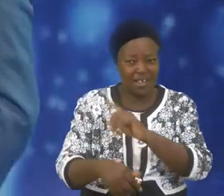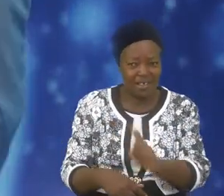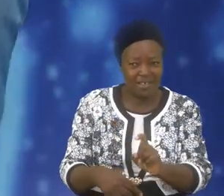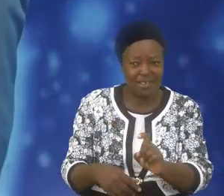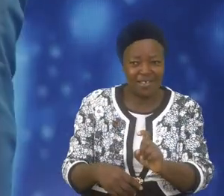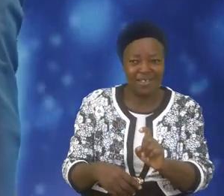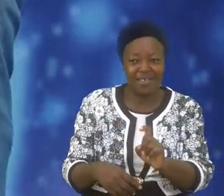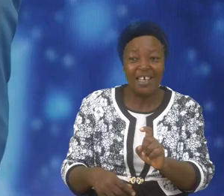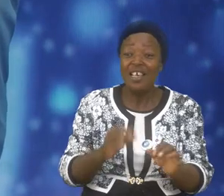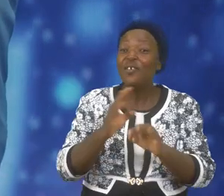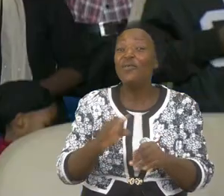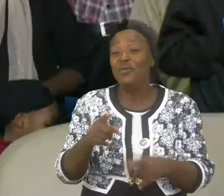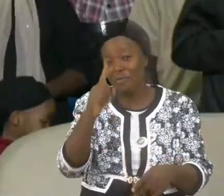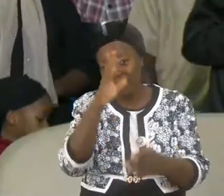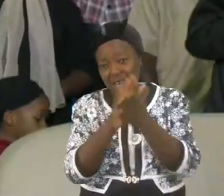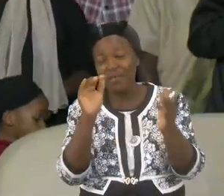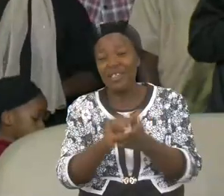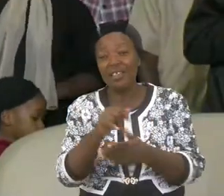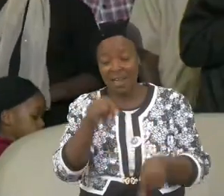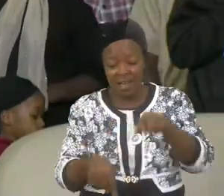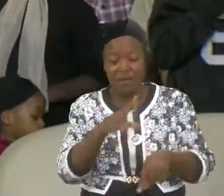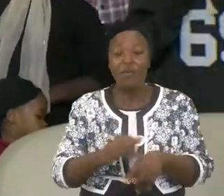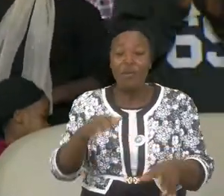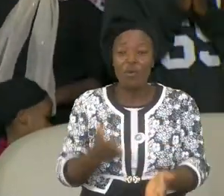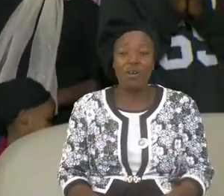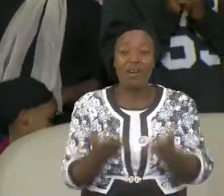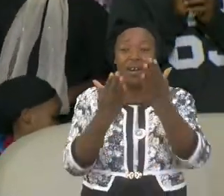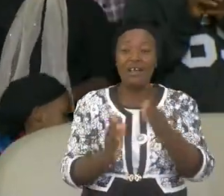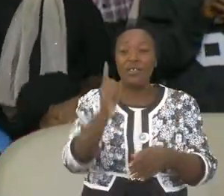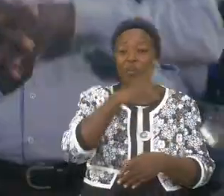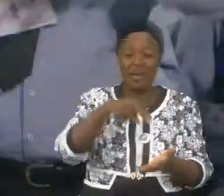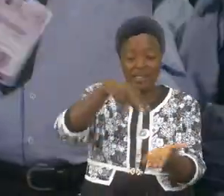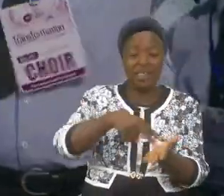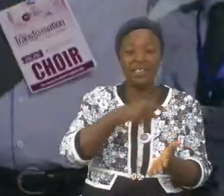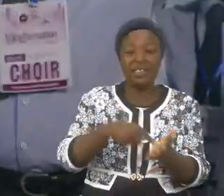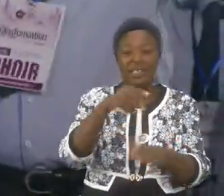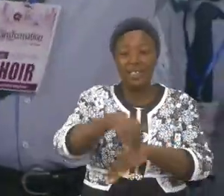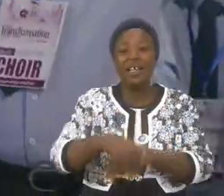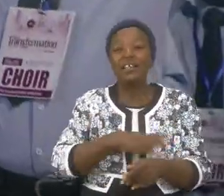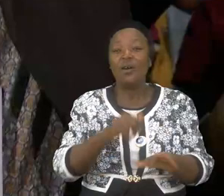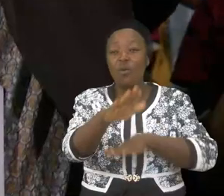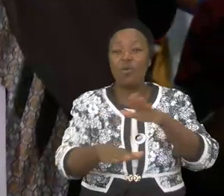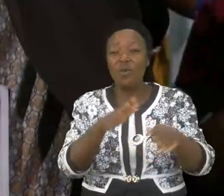rise up and walk tonight. I say, praise the Lord.